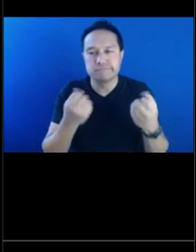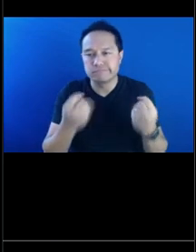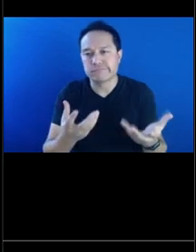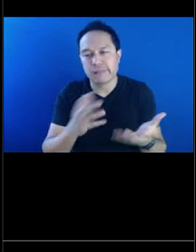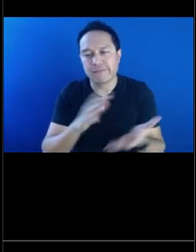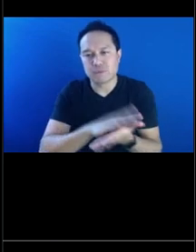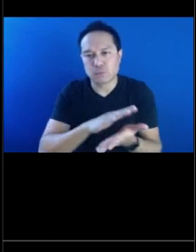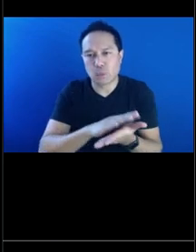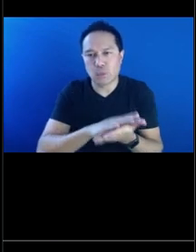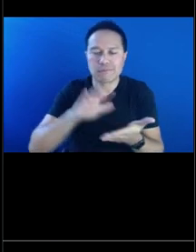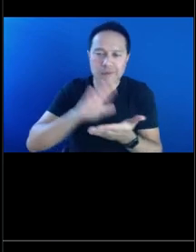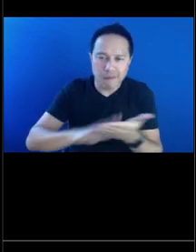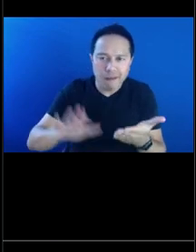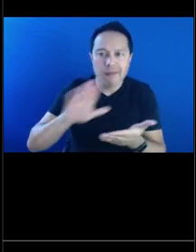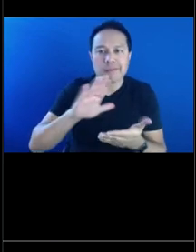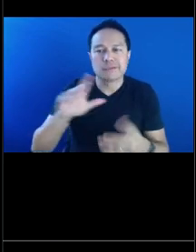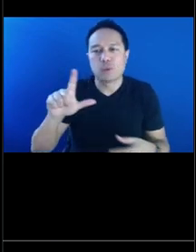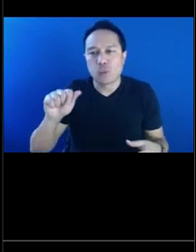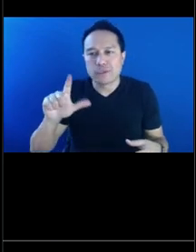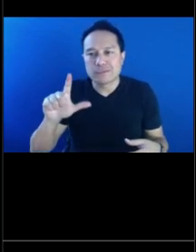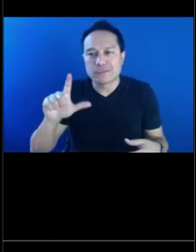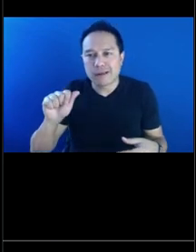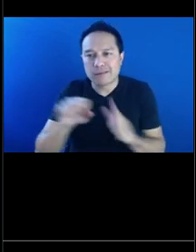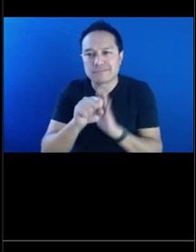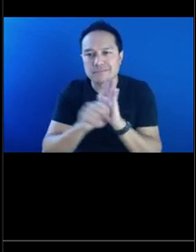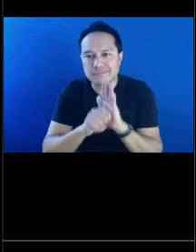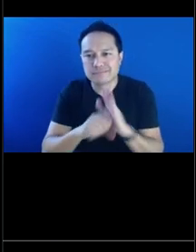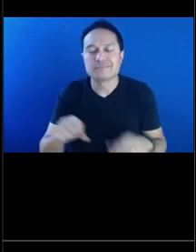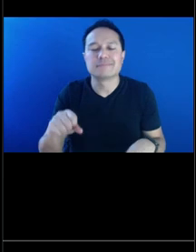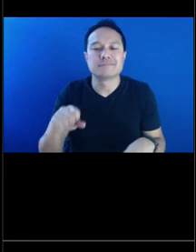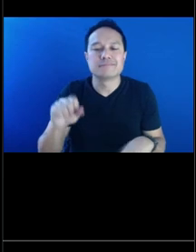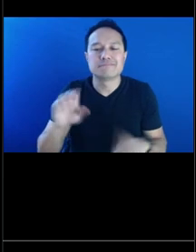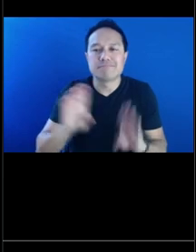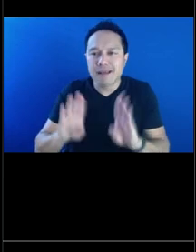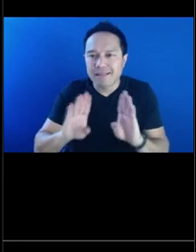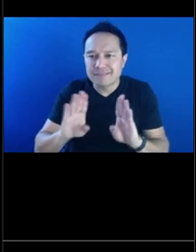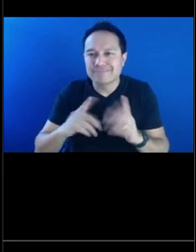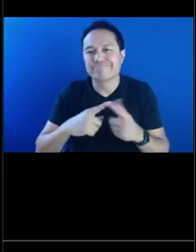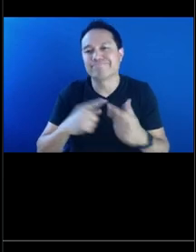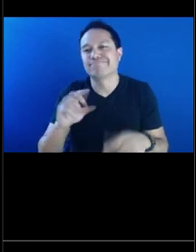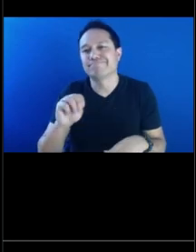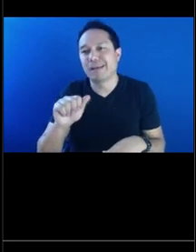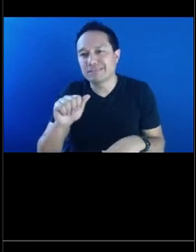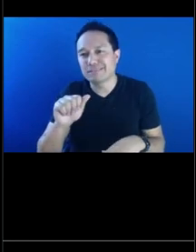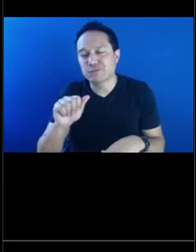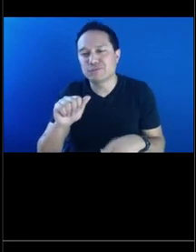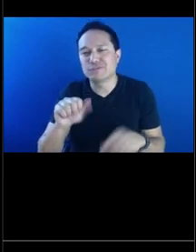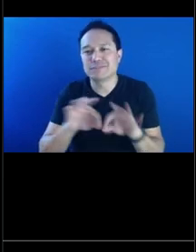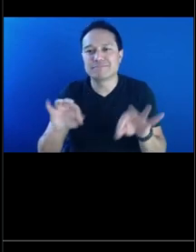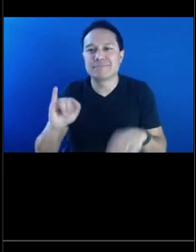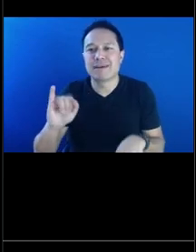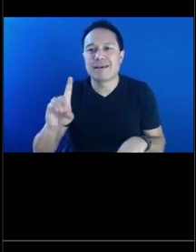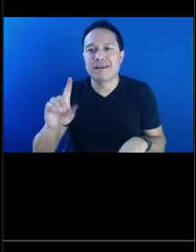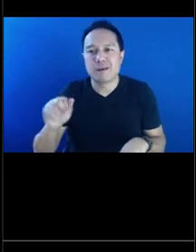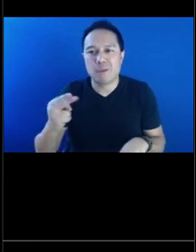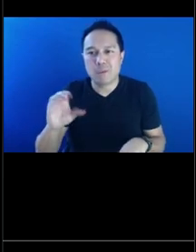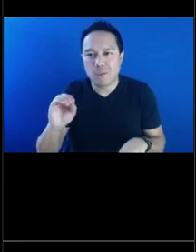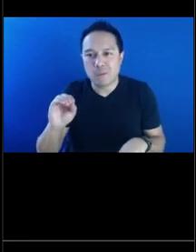in Louisiana and studied wildlife biology. And then I got a master's degree in Idaho studying